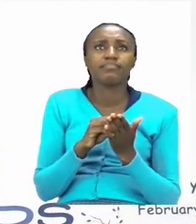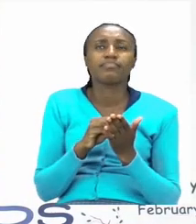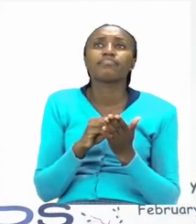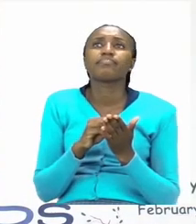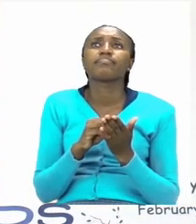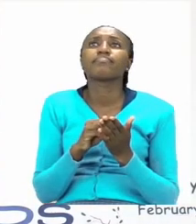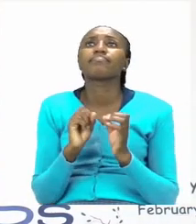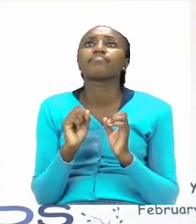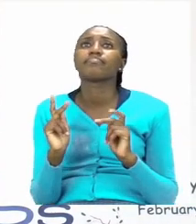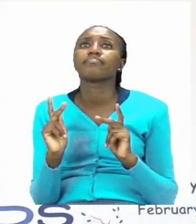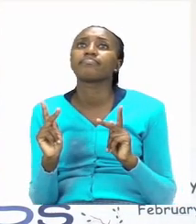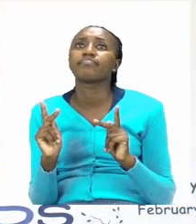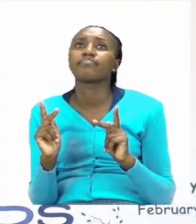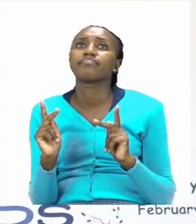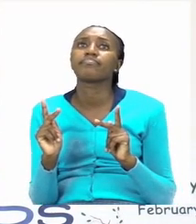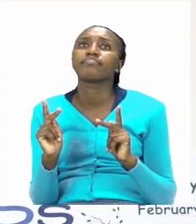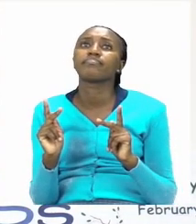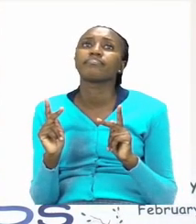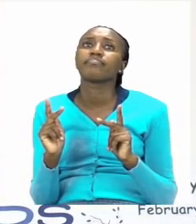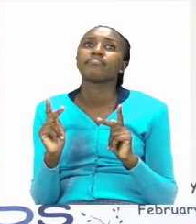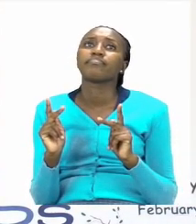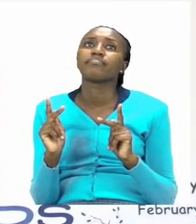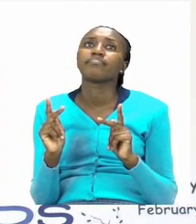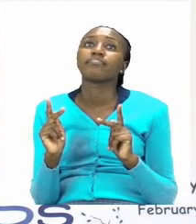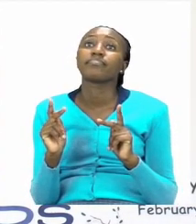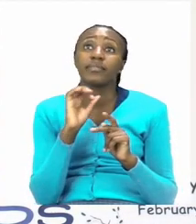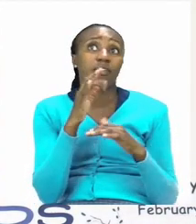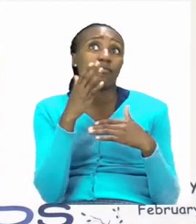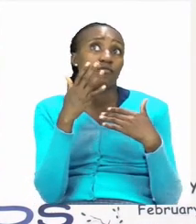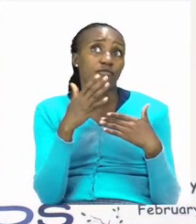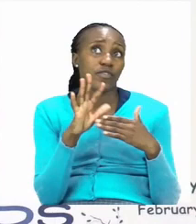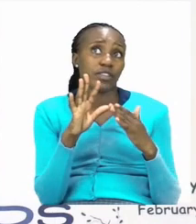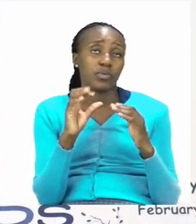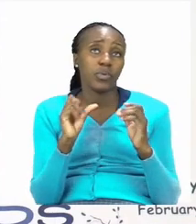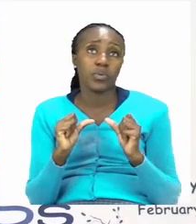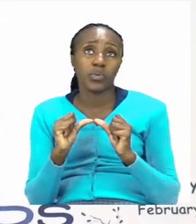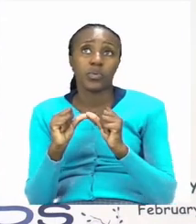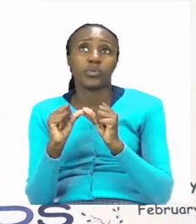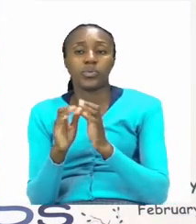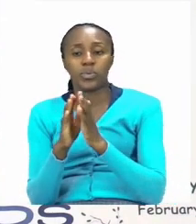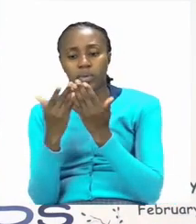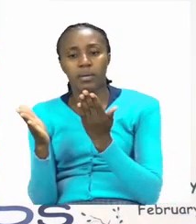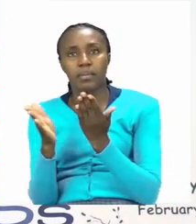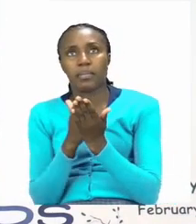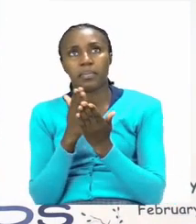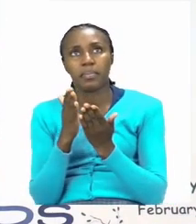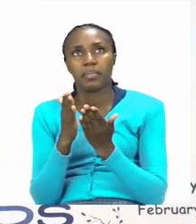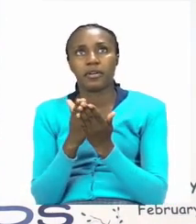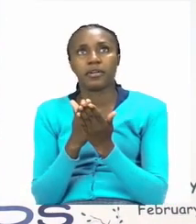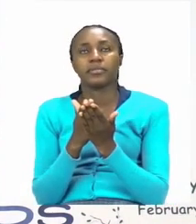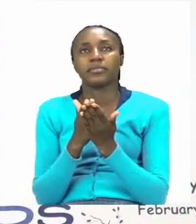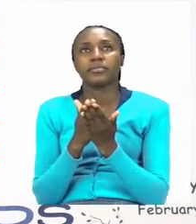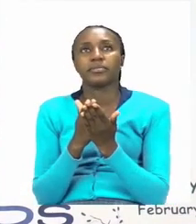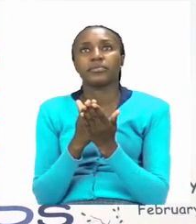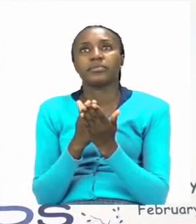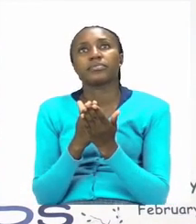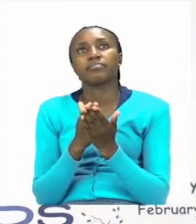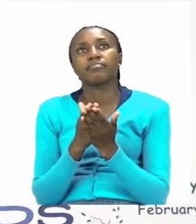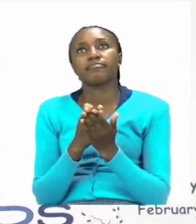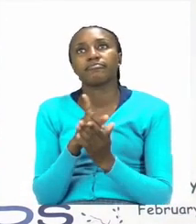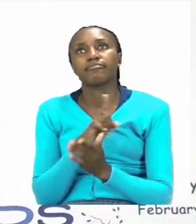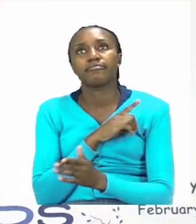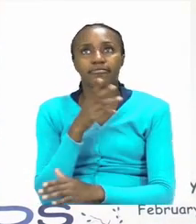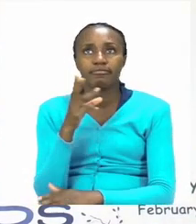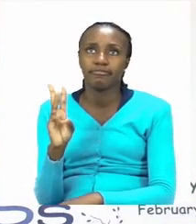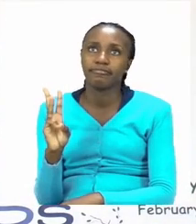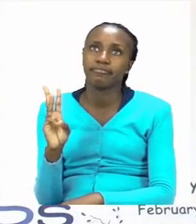it on the dash. When you're done with that one, we can move to the last part of our lesson today, page